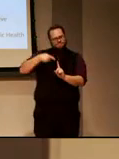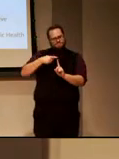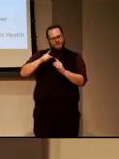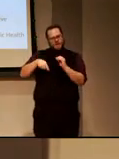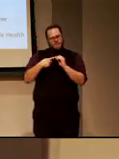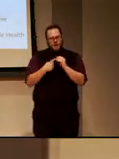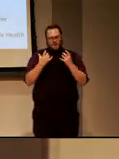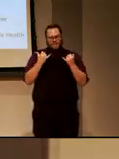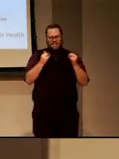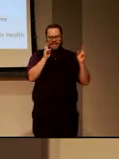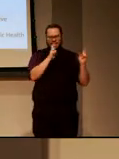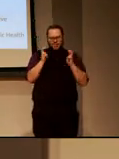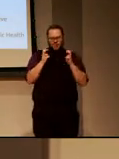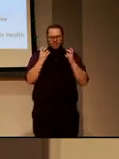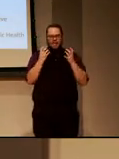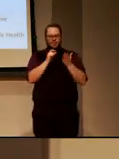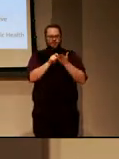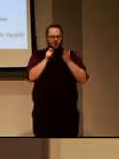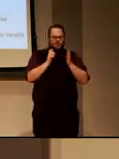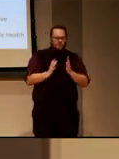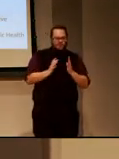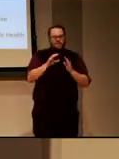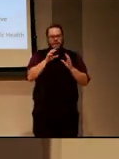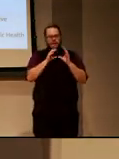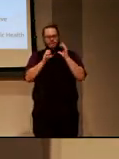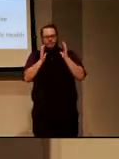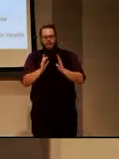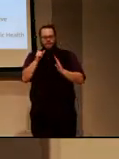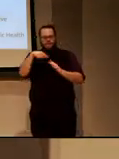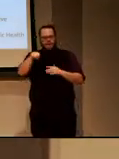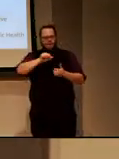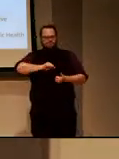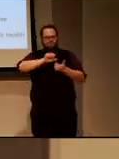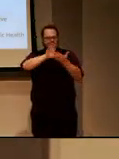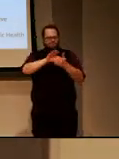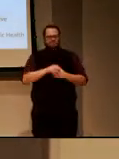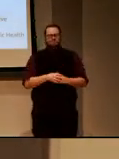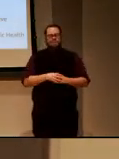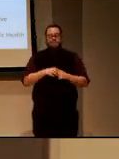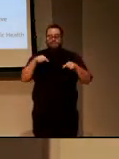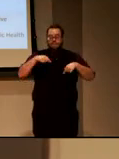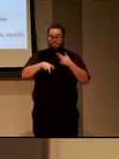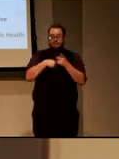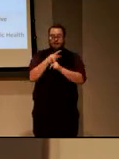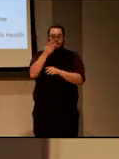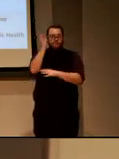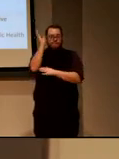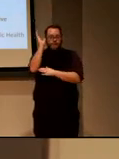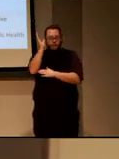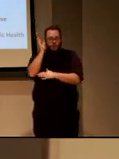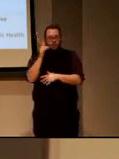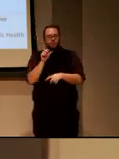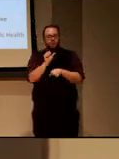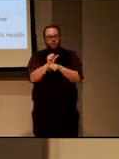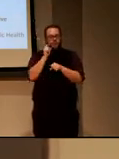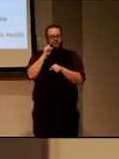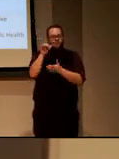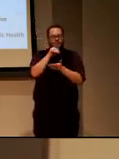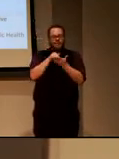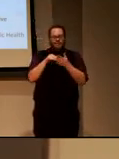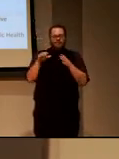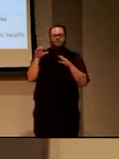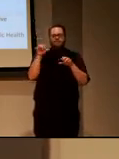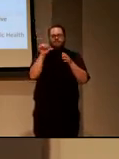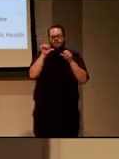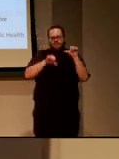today's journalists and communicators face. Through lectures like this, the work of the Center for Science